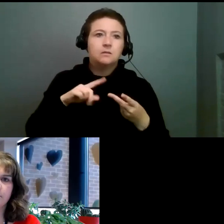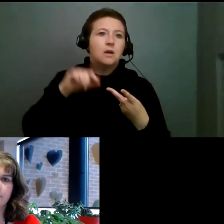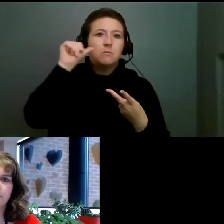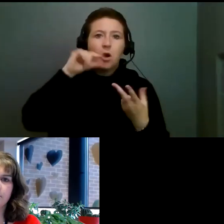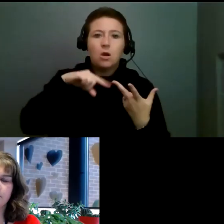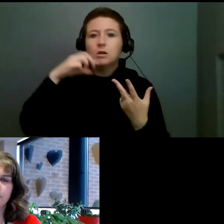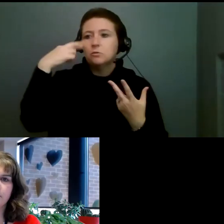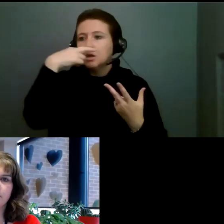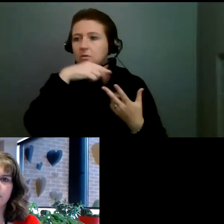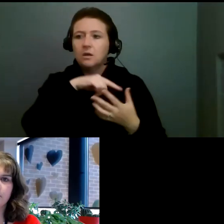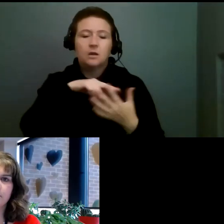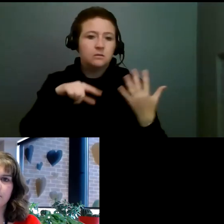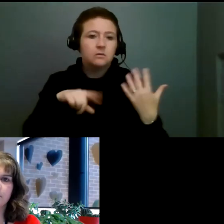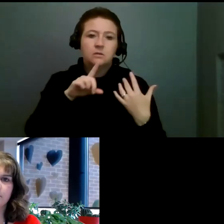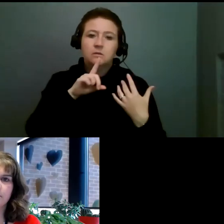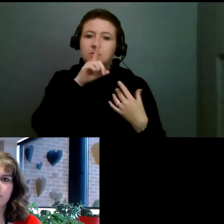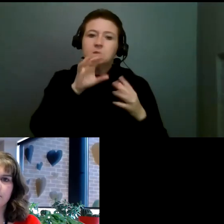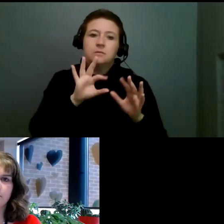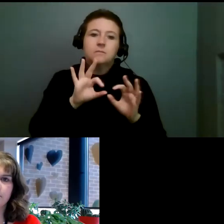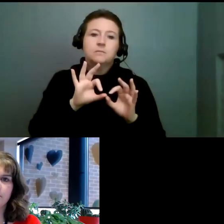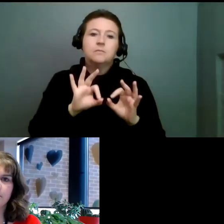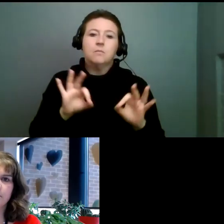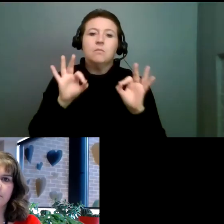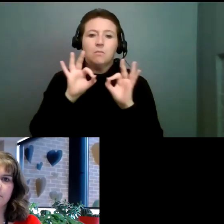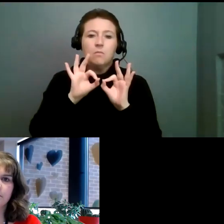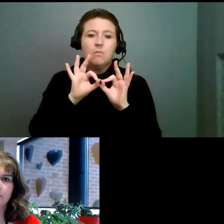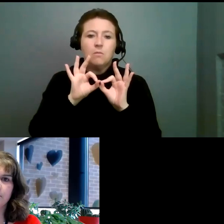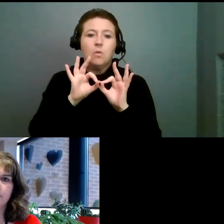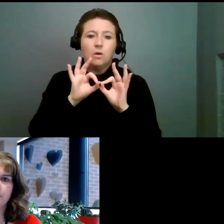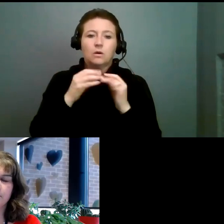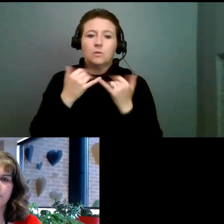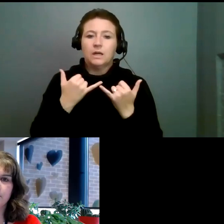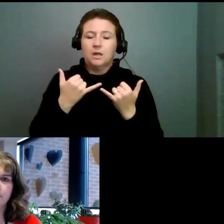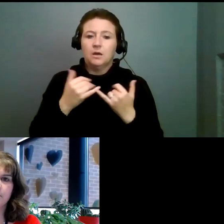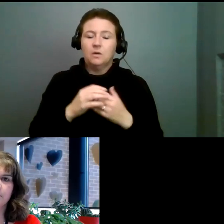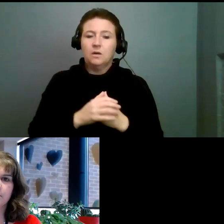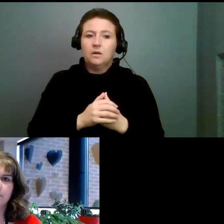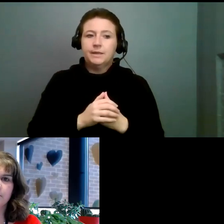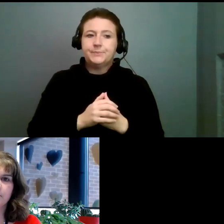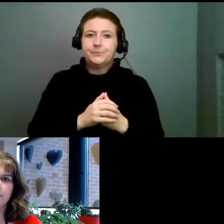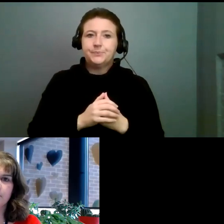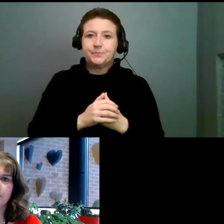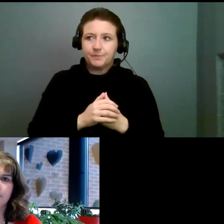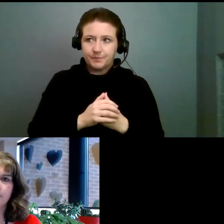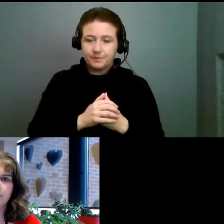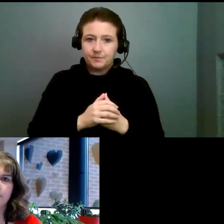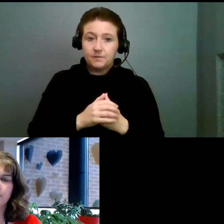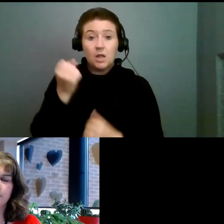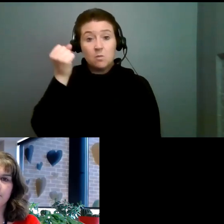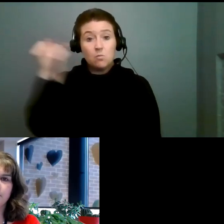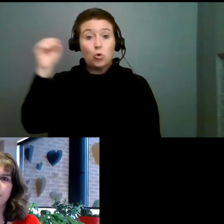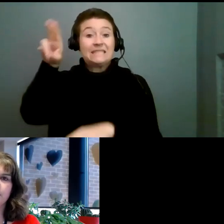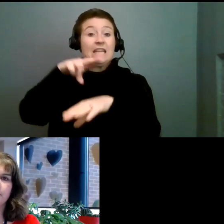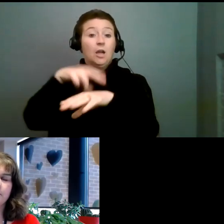and others are very important at this point. The protests